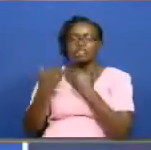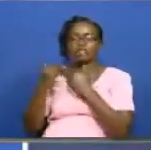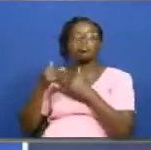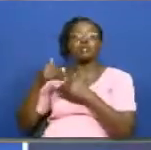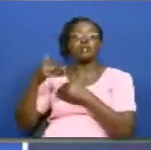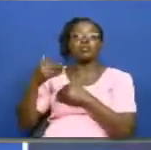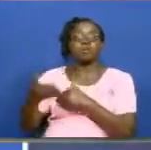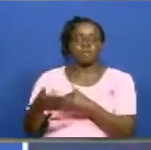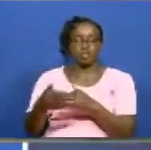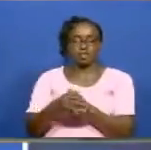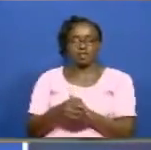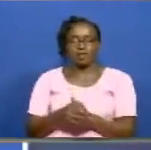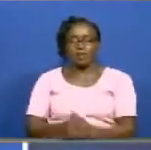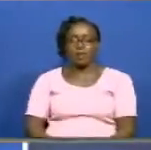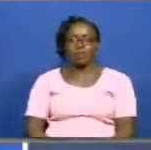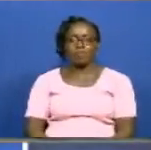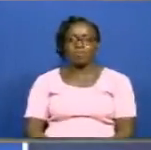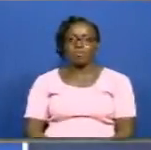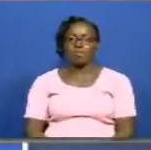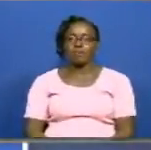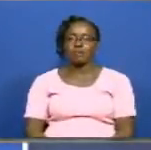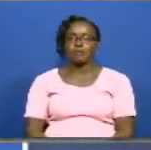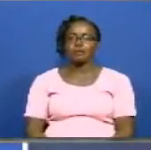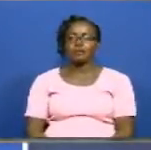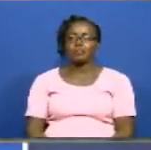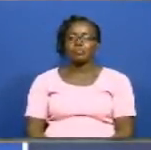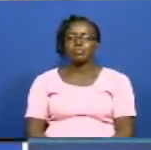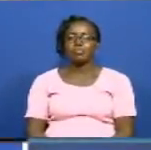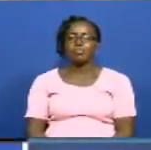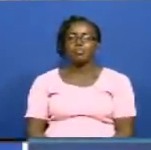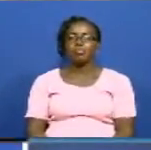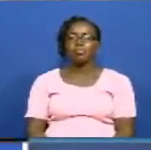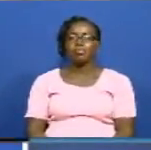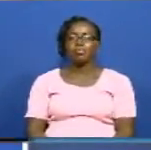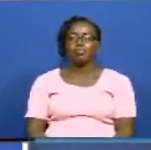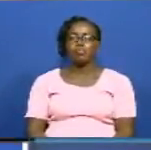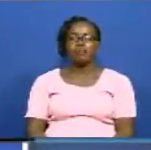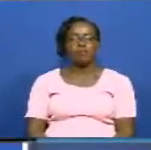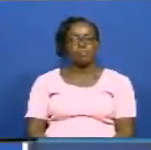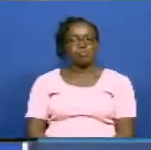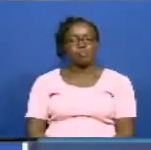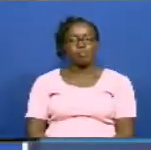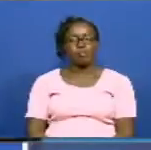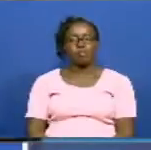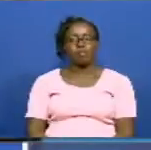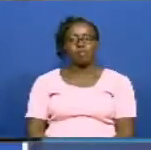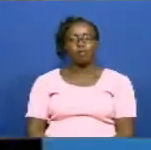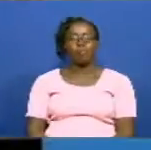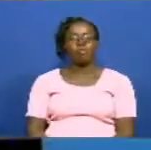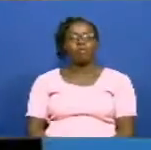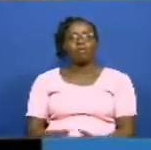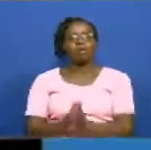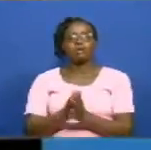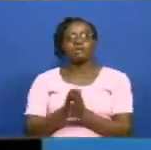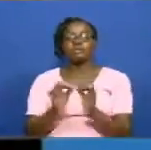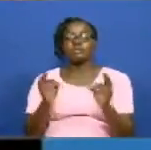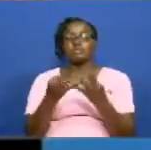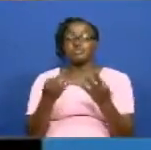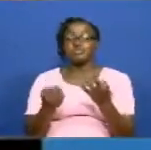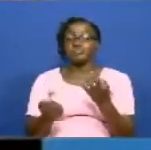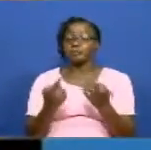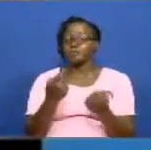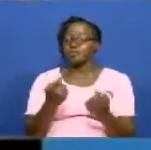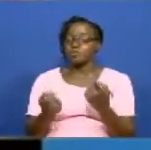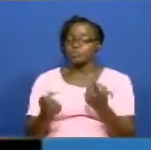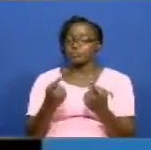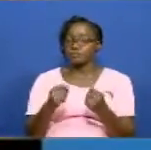News, I'm Jackie Wambiru. And family matters is still on tonight. According